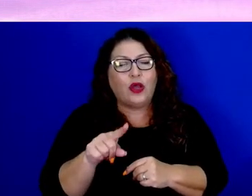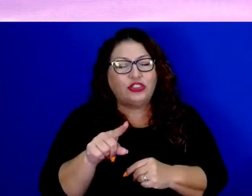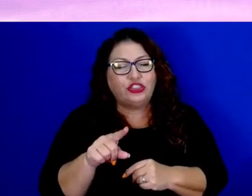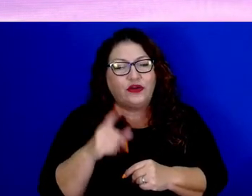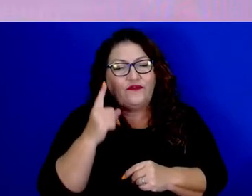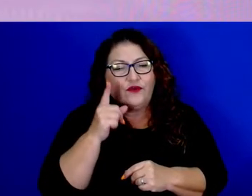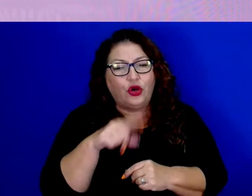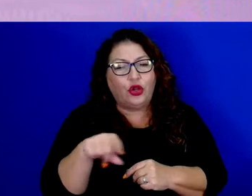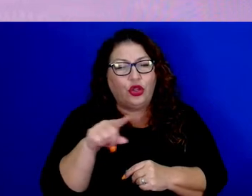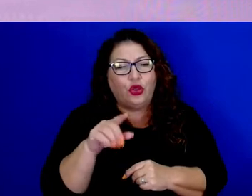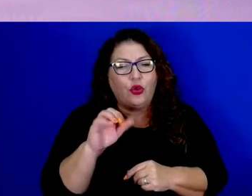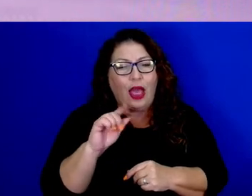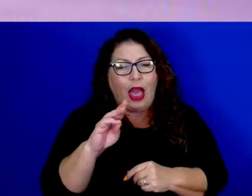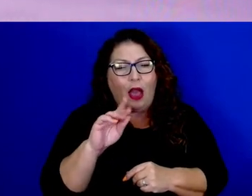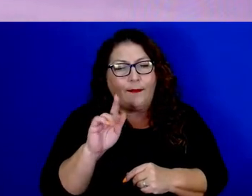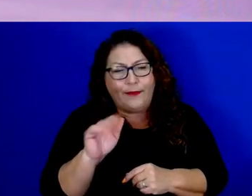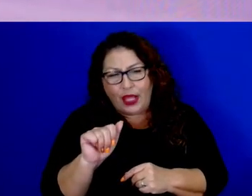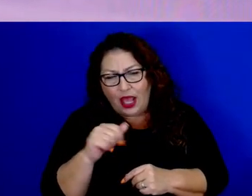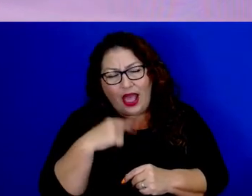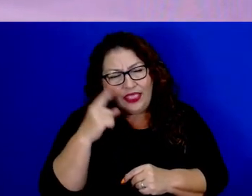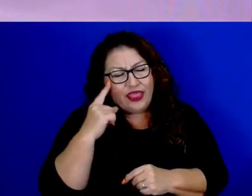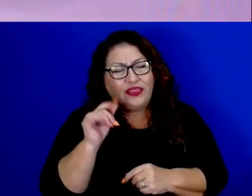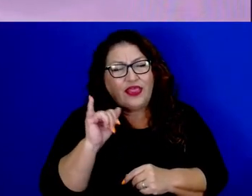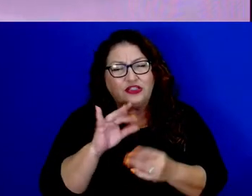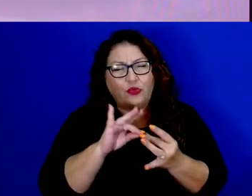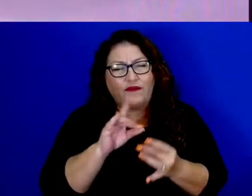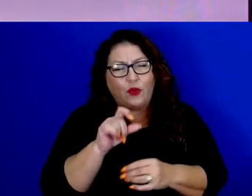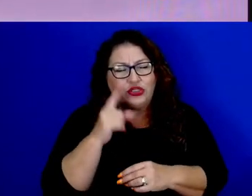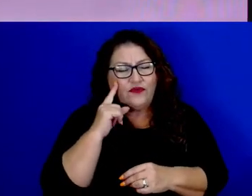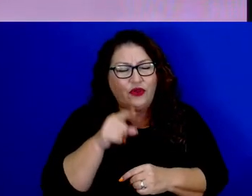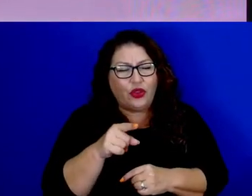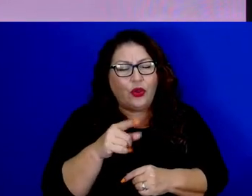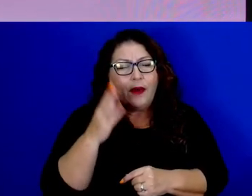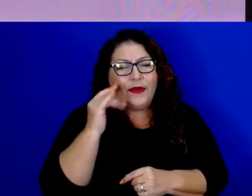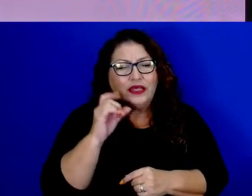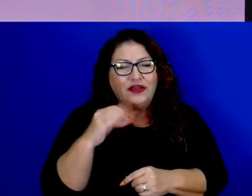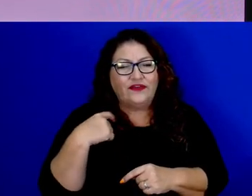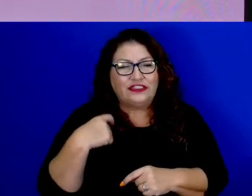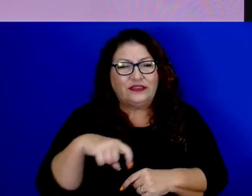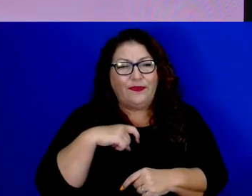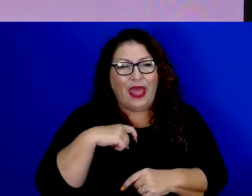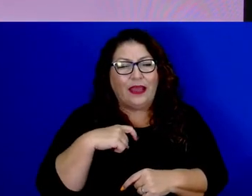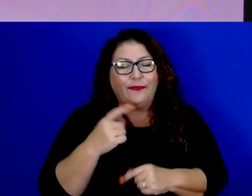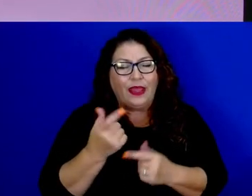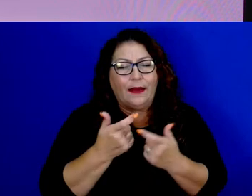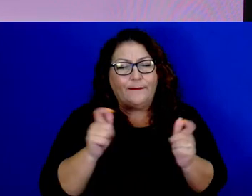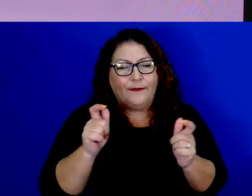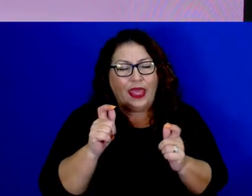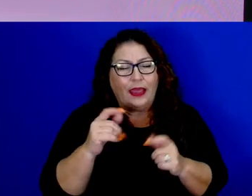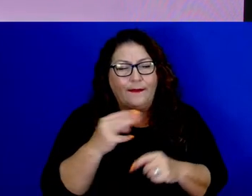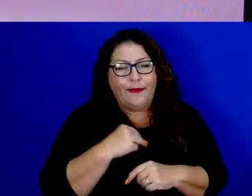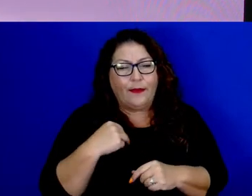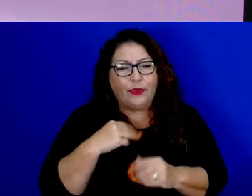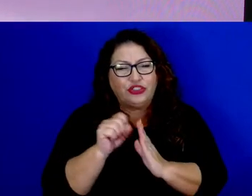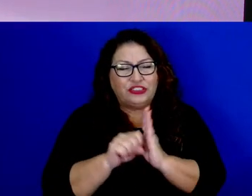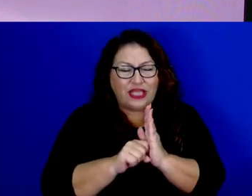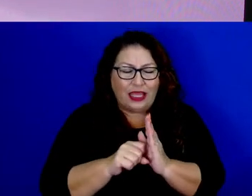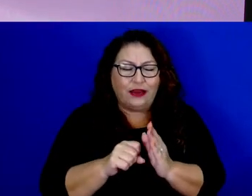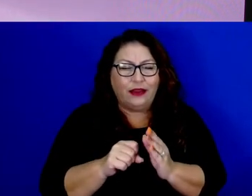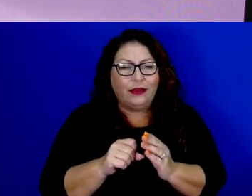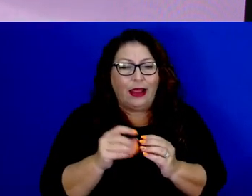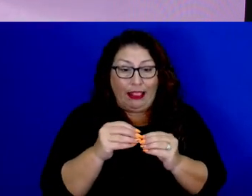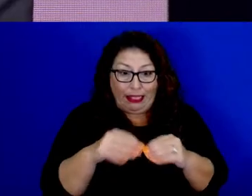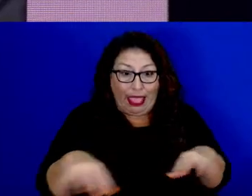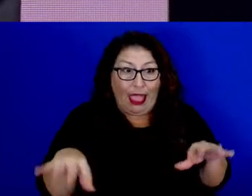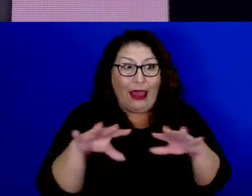probably a relevant question for you because of Spain being a sort of big member state, both sort of landmass and